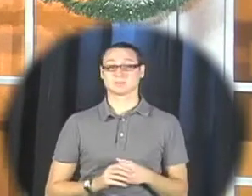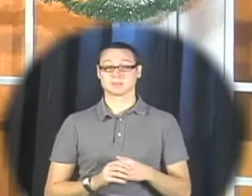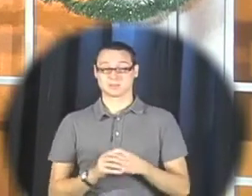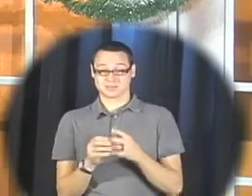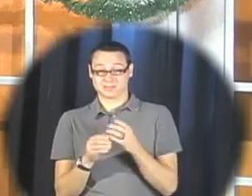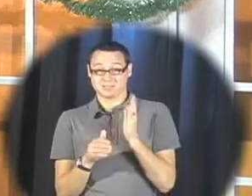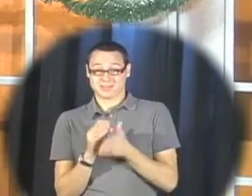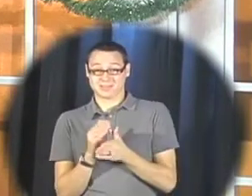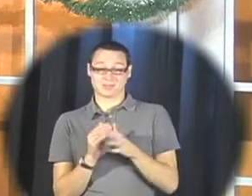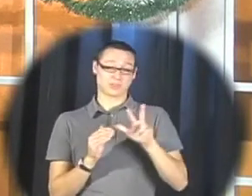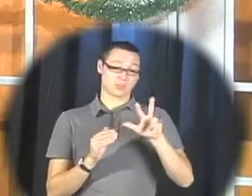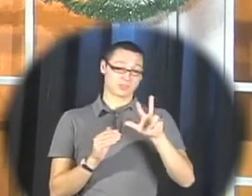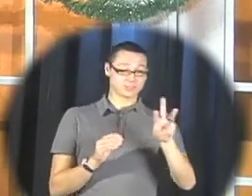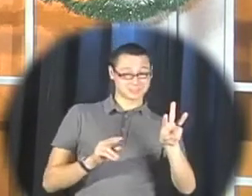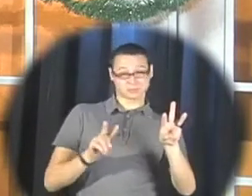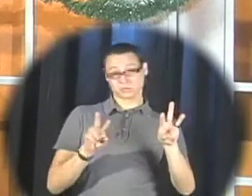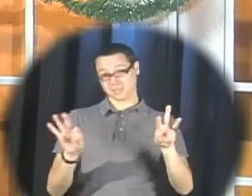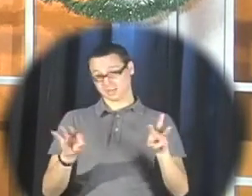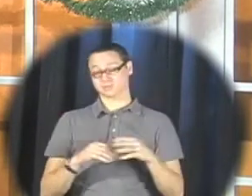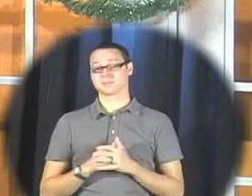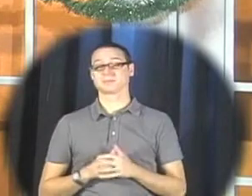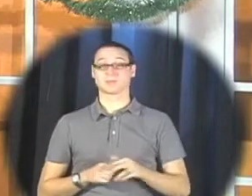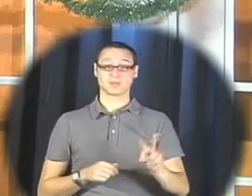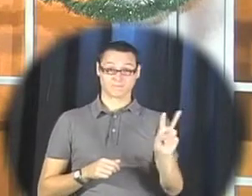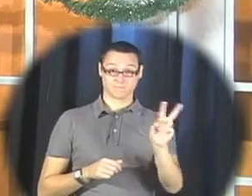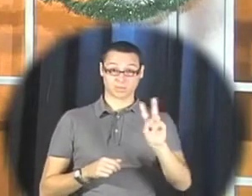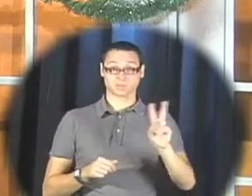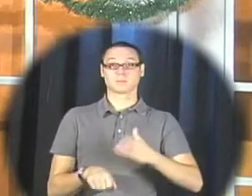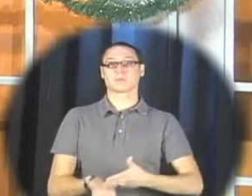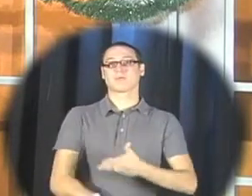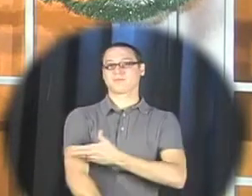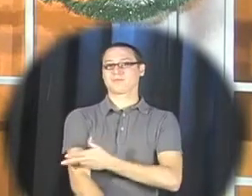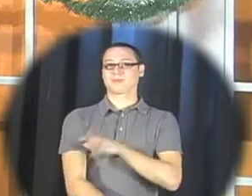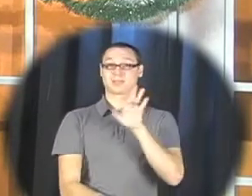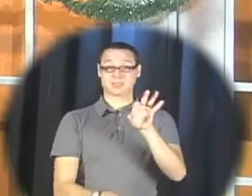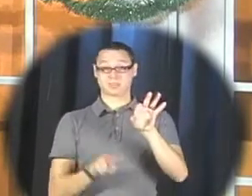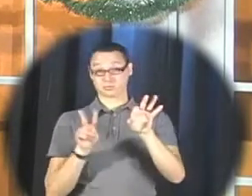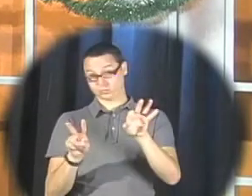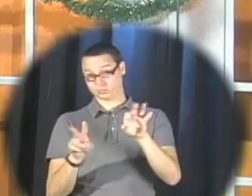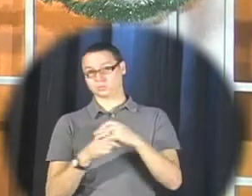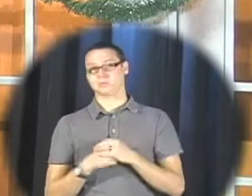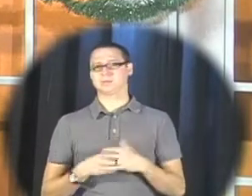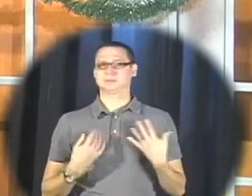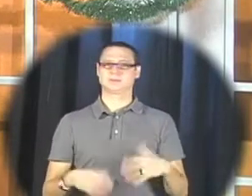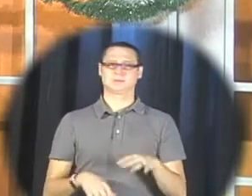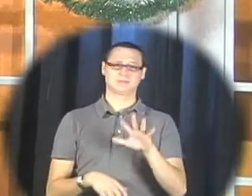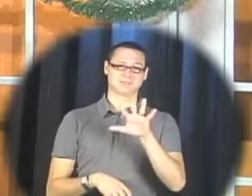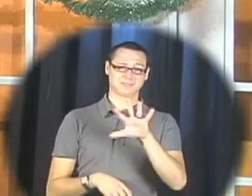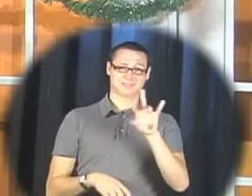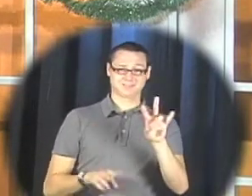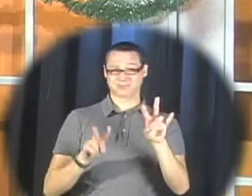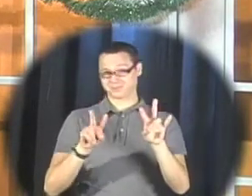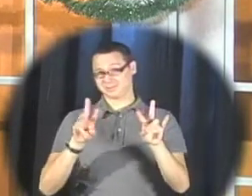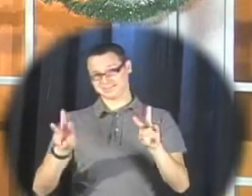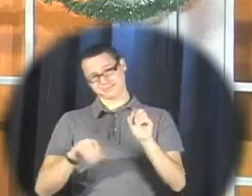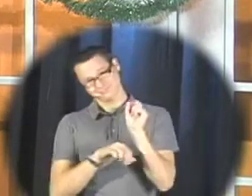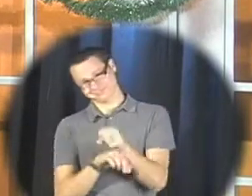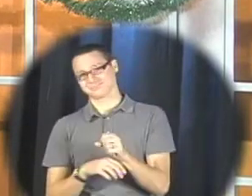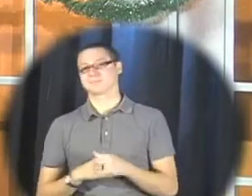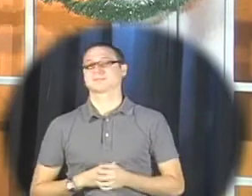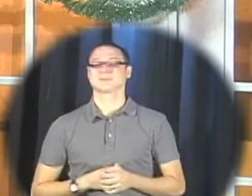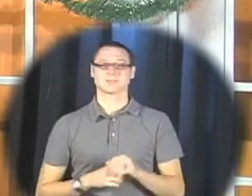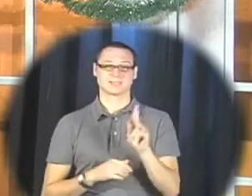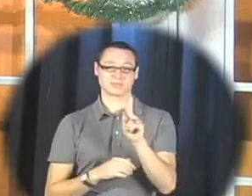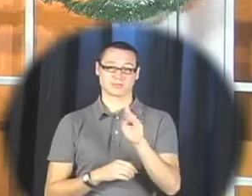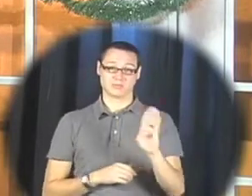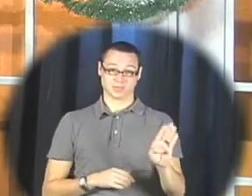was 36-29. The Varsity improved the record to 9-2 with a convincing 57-26 win. Kendall